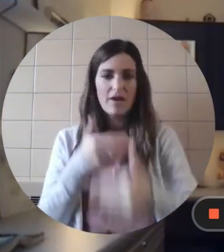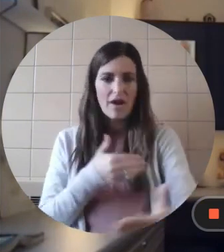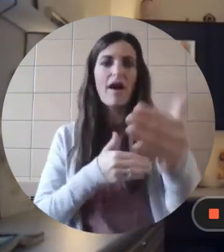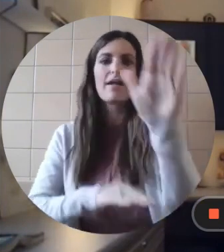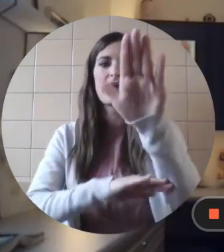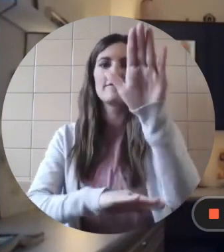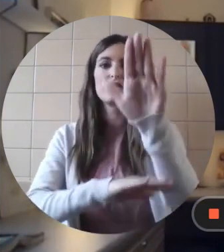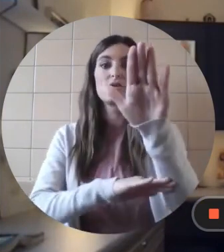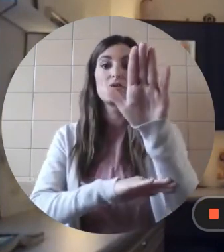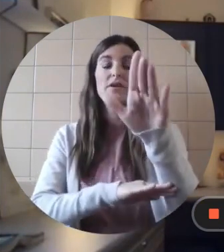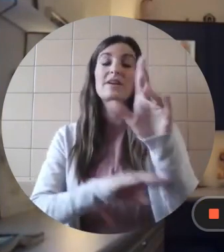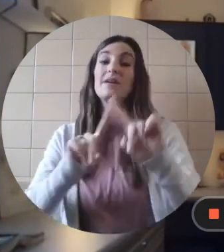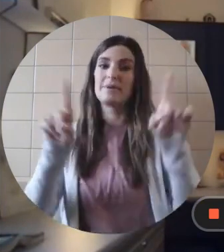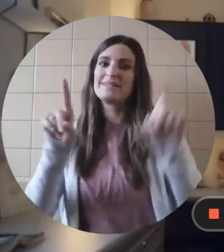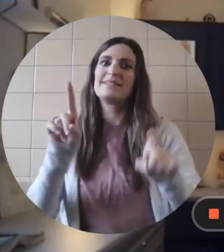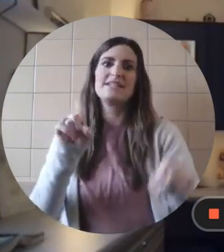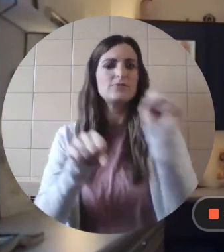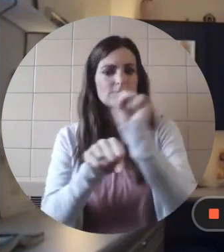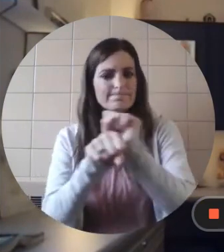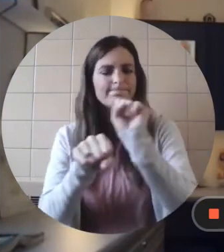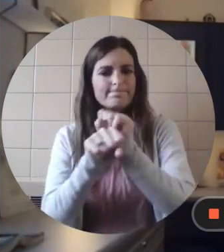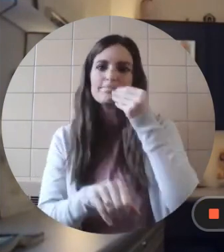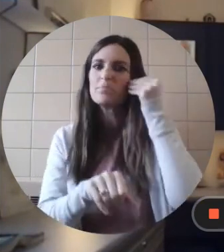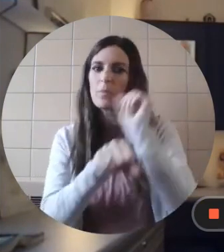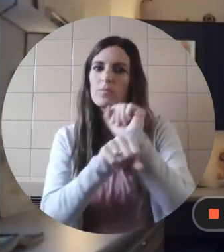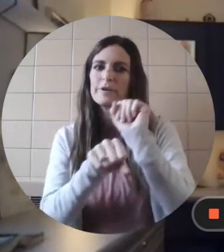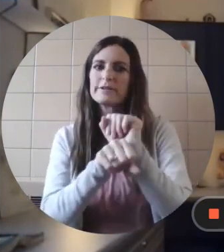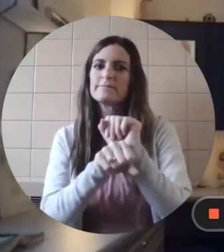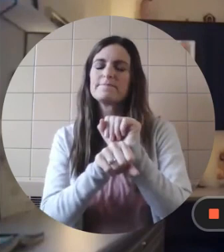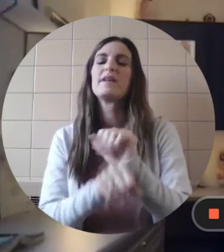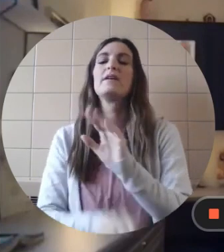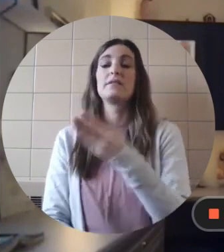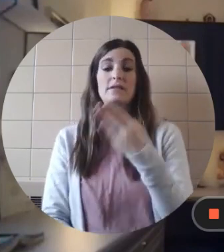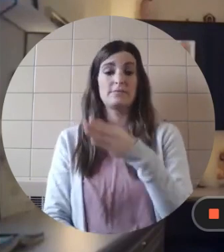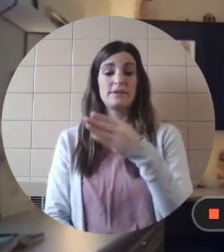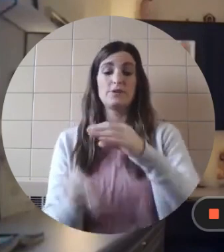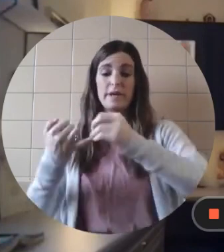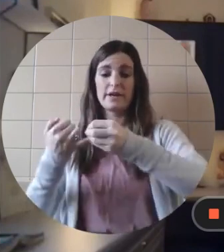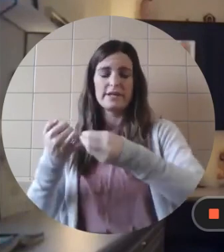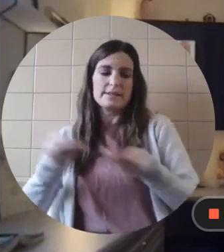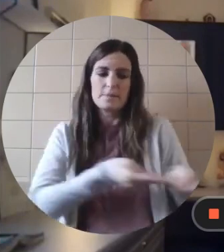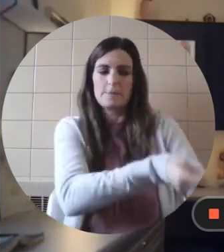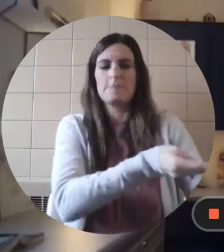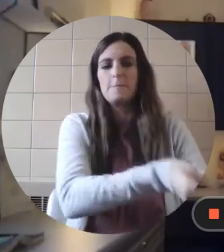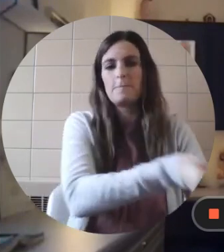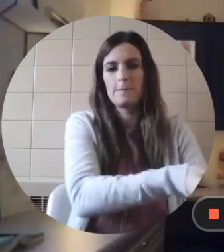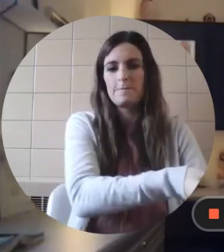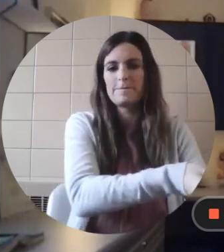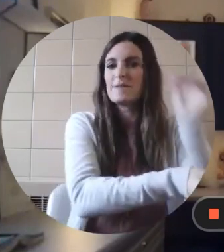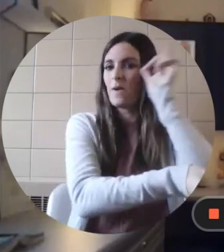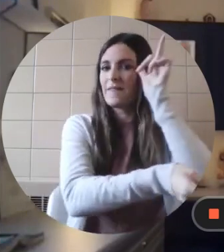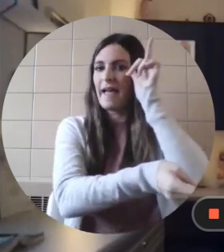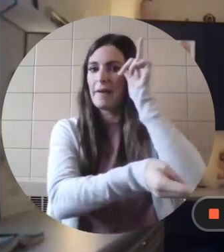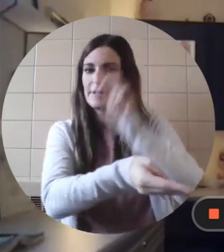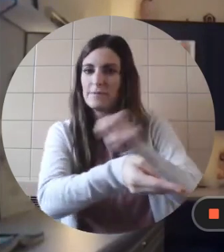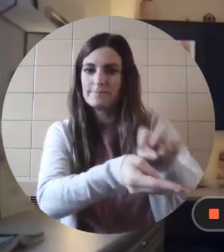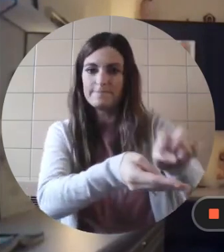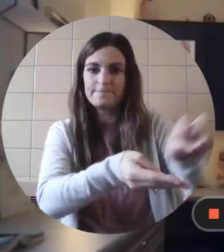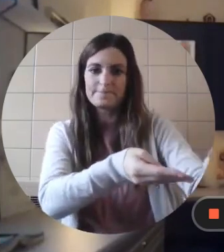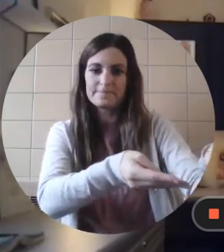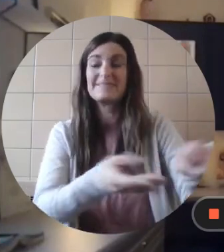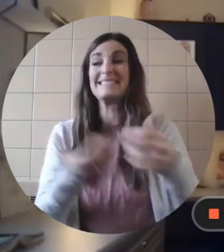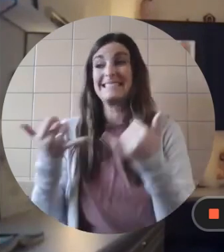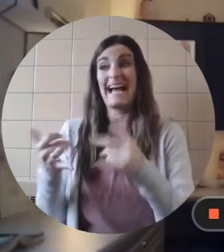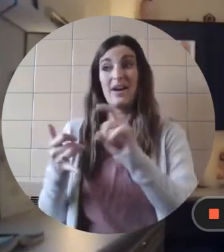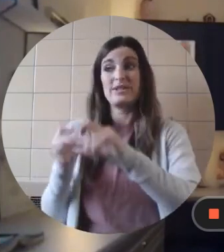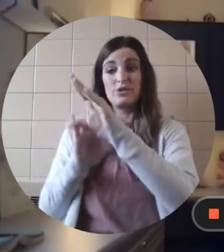our videos done. So I put the rest of the blueberries in Lappy's pen so he'd go in to get them. Let's film our video before we run out of time,